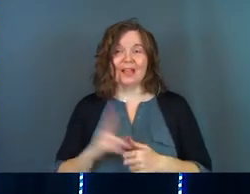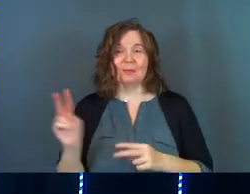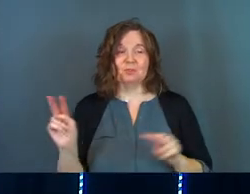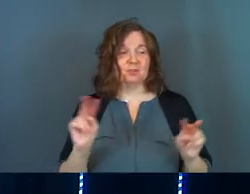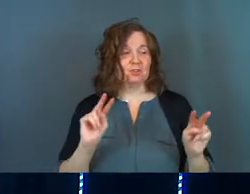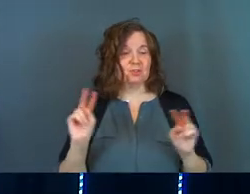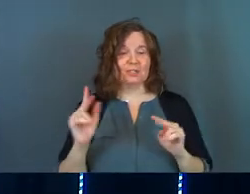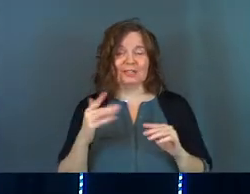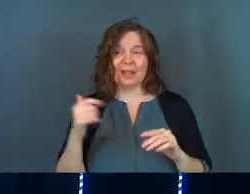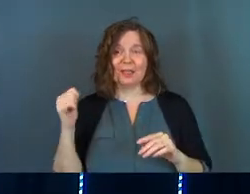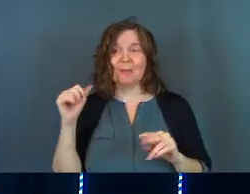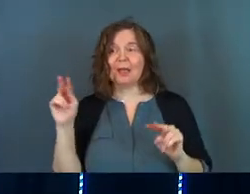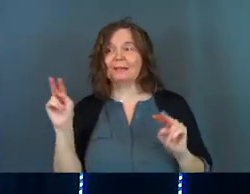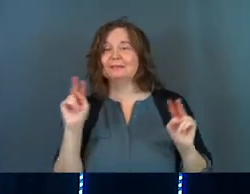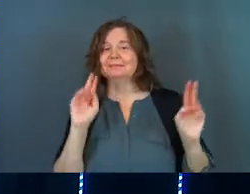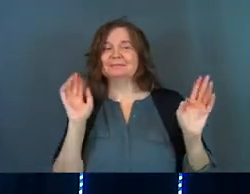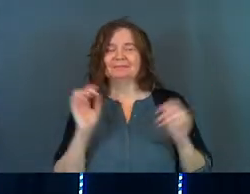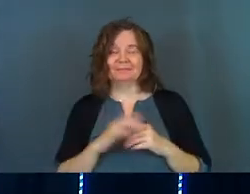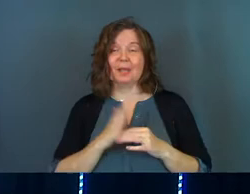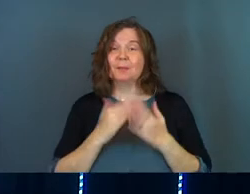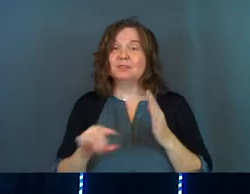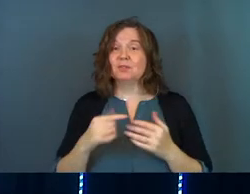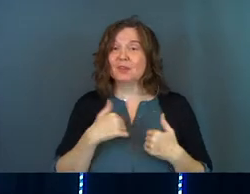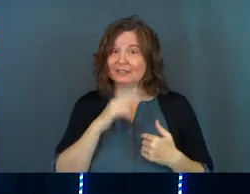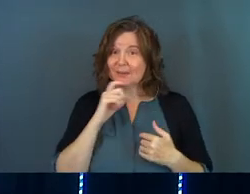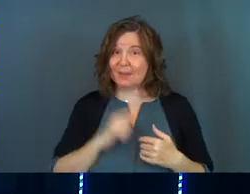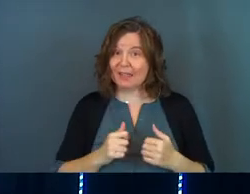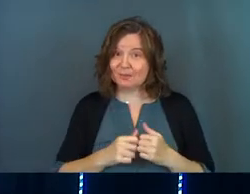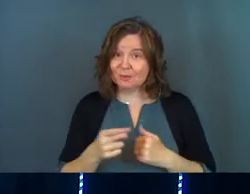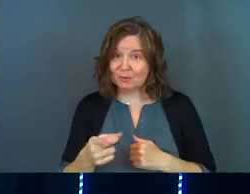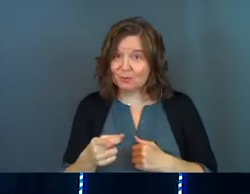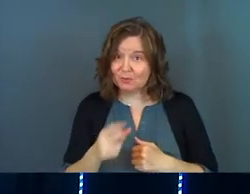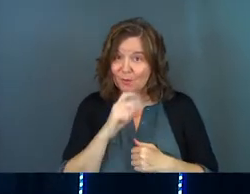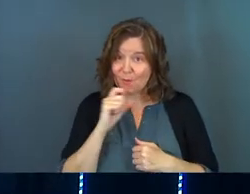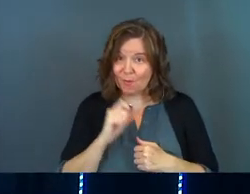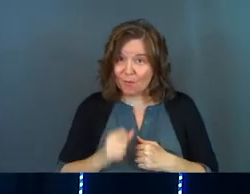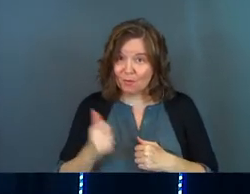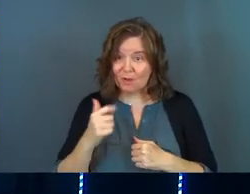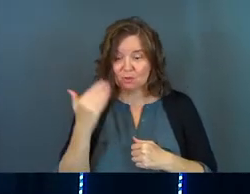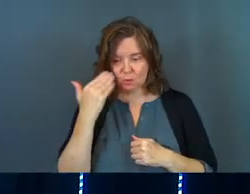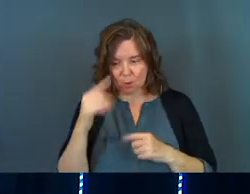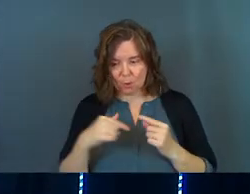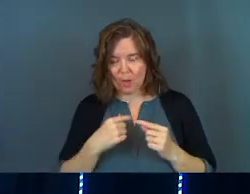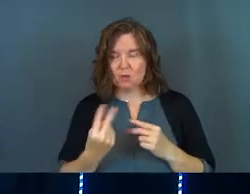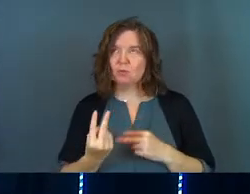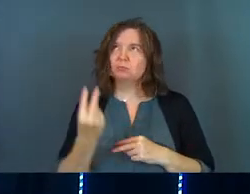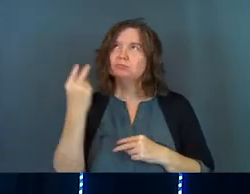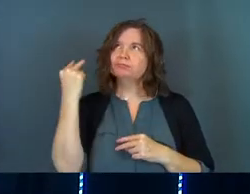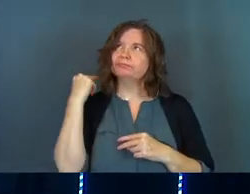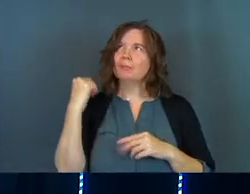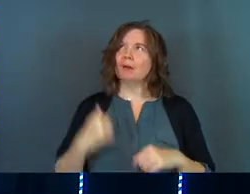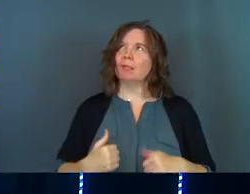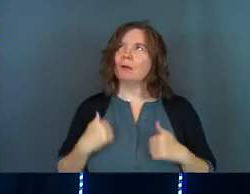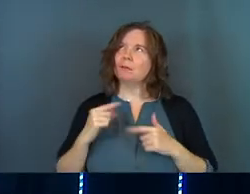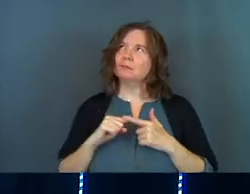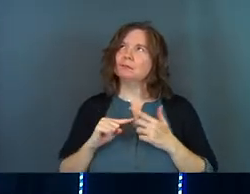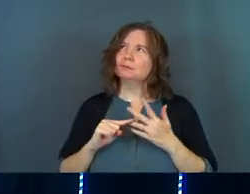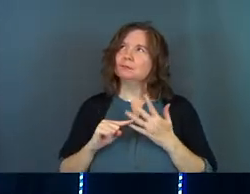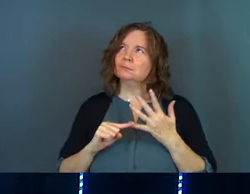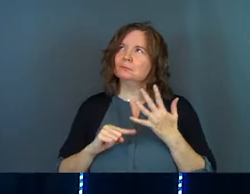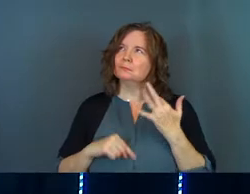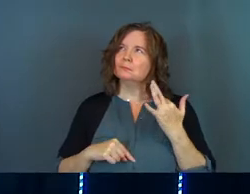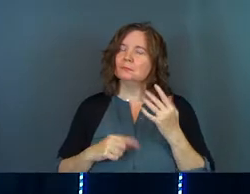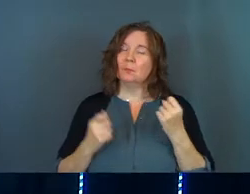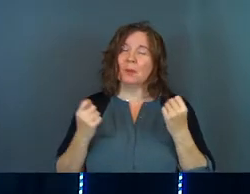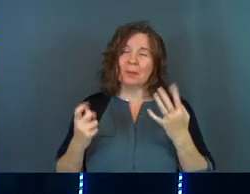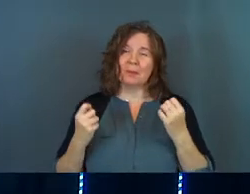I'm just looking at the back. But some of you got some age on you, and you know that when you look back over life, with decades